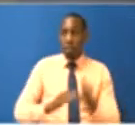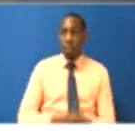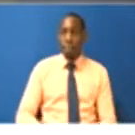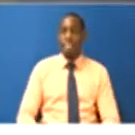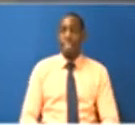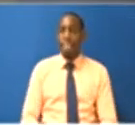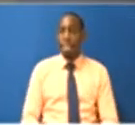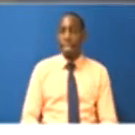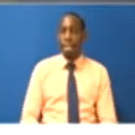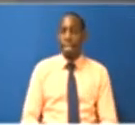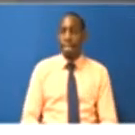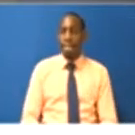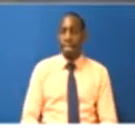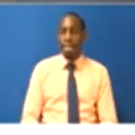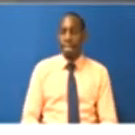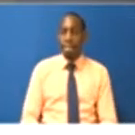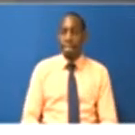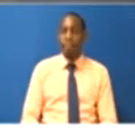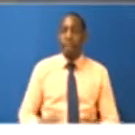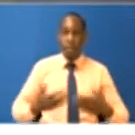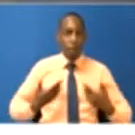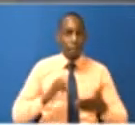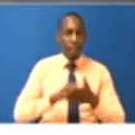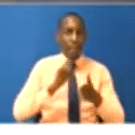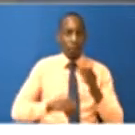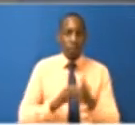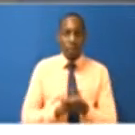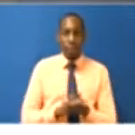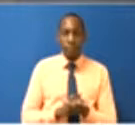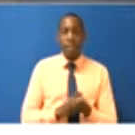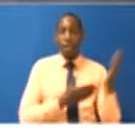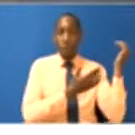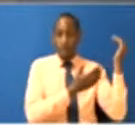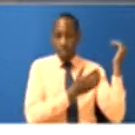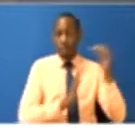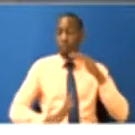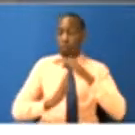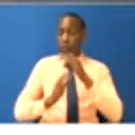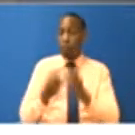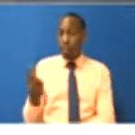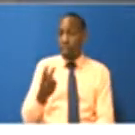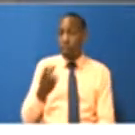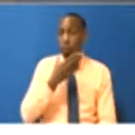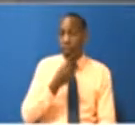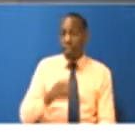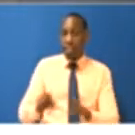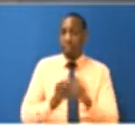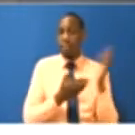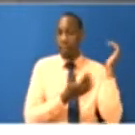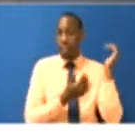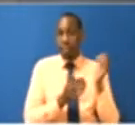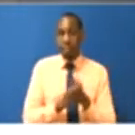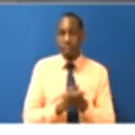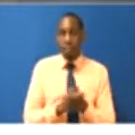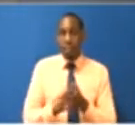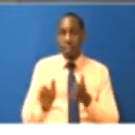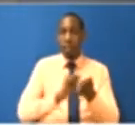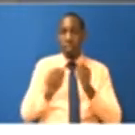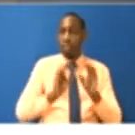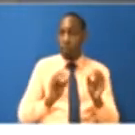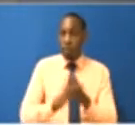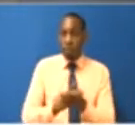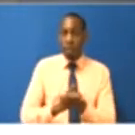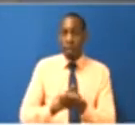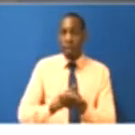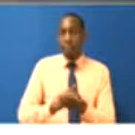having i'm happy that i had high expectations of them and those expectations are not totally destroyed okay